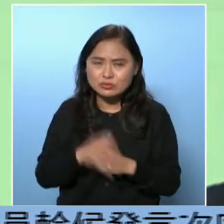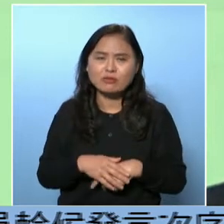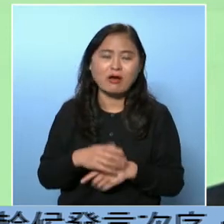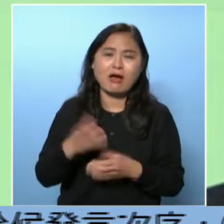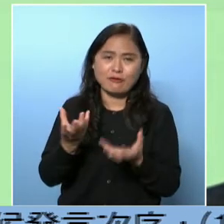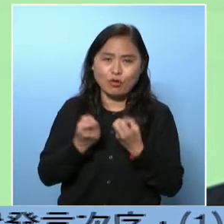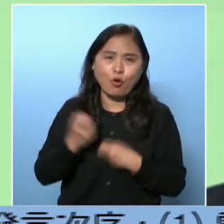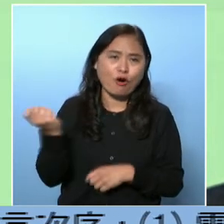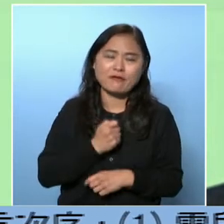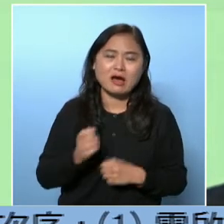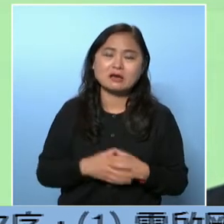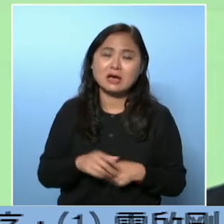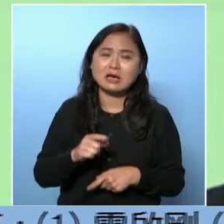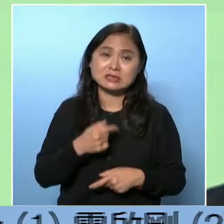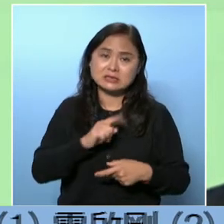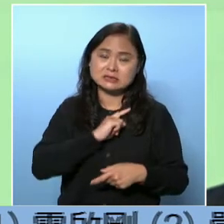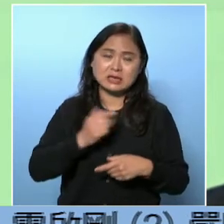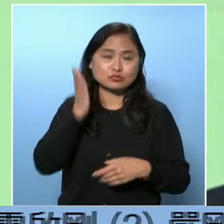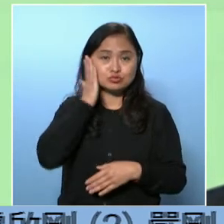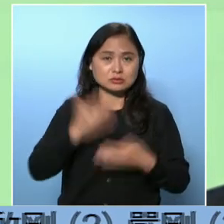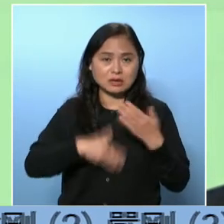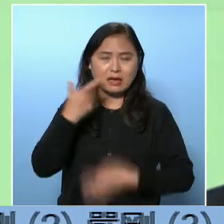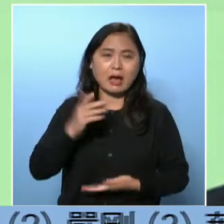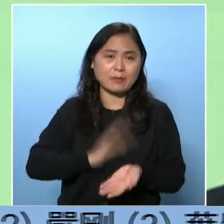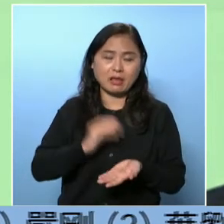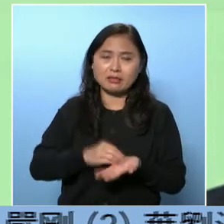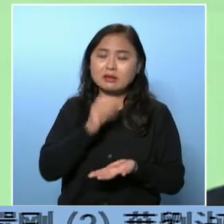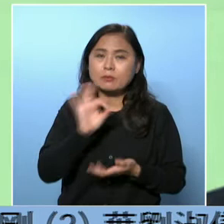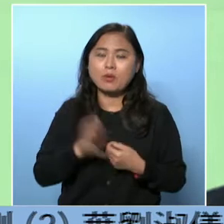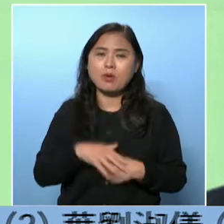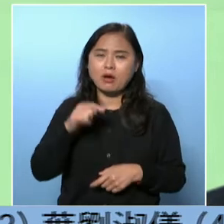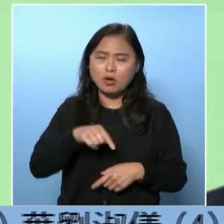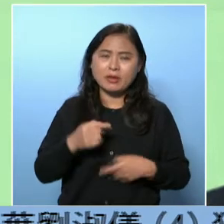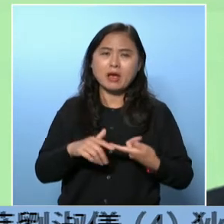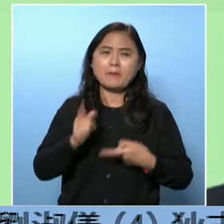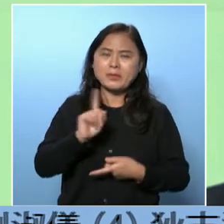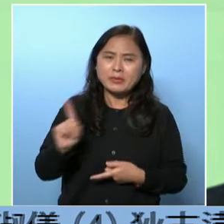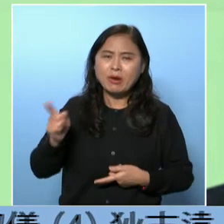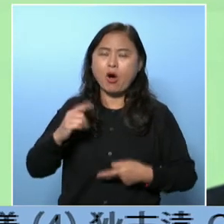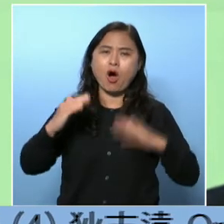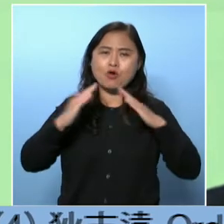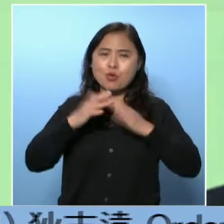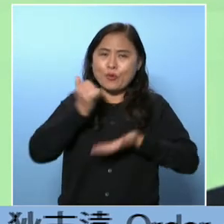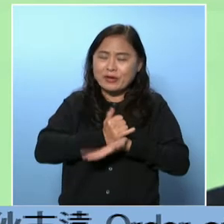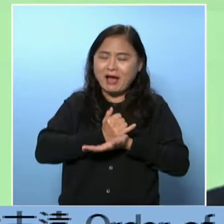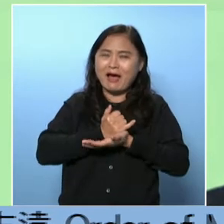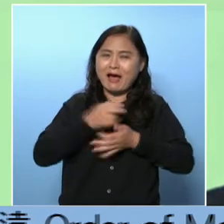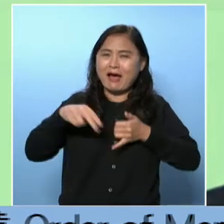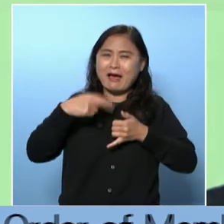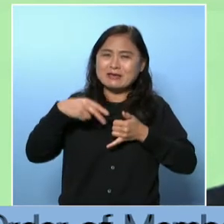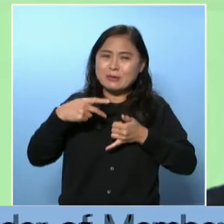people would like to get hold of the updated information, especially information pertaining to their homes, their